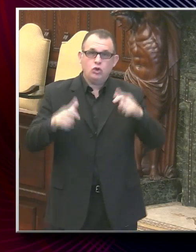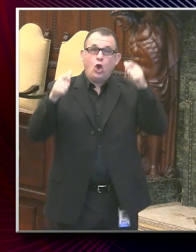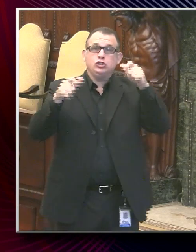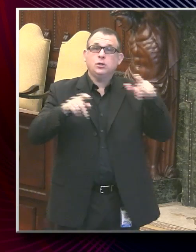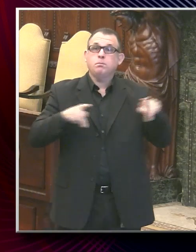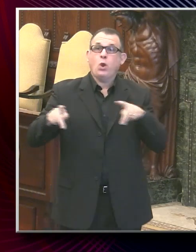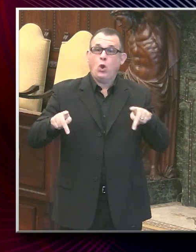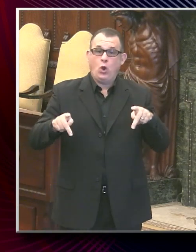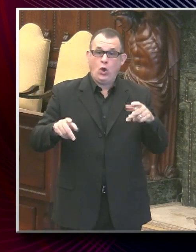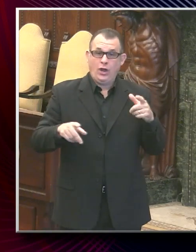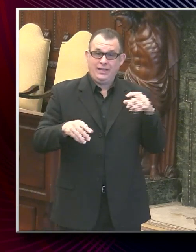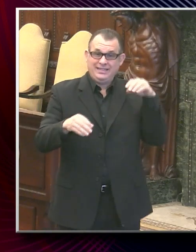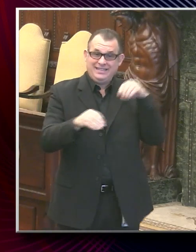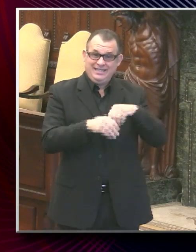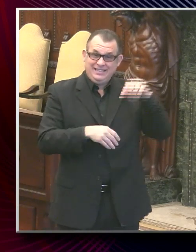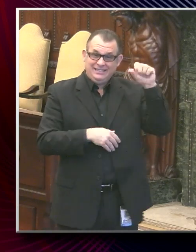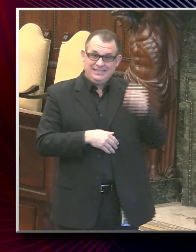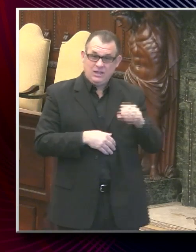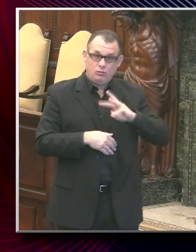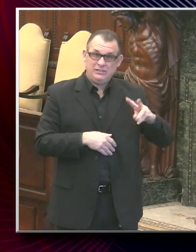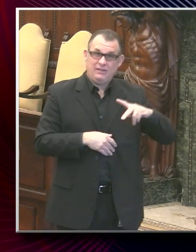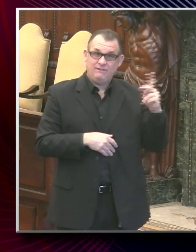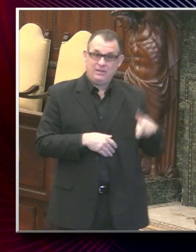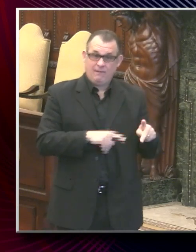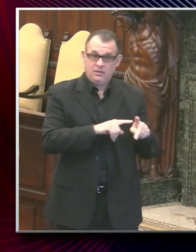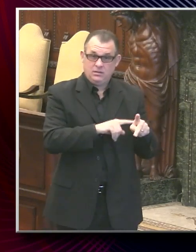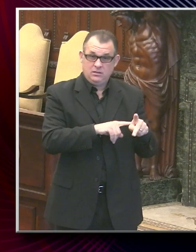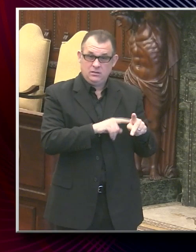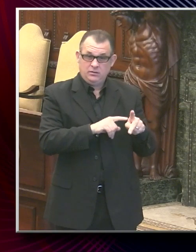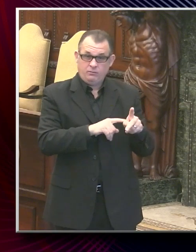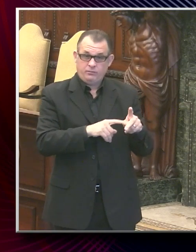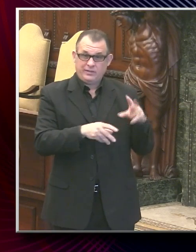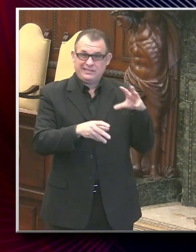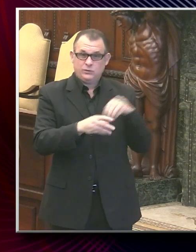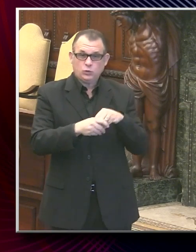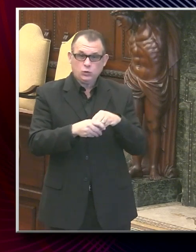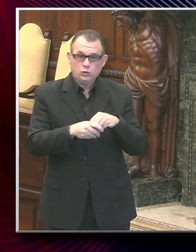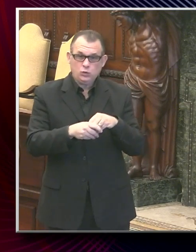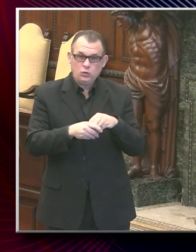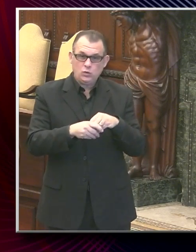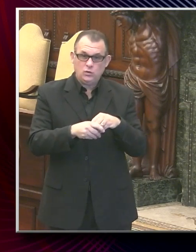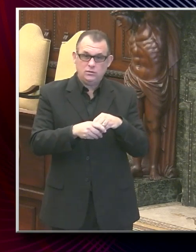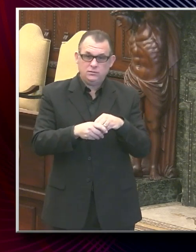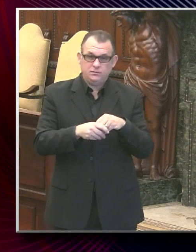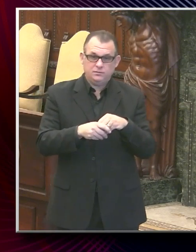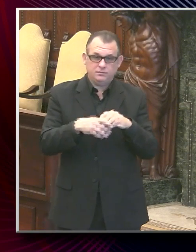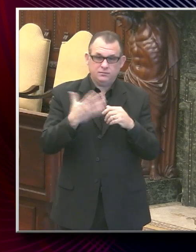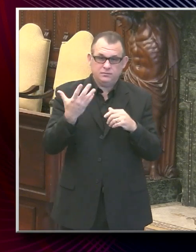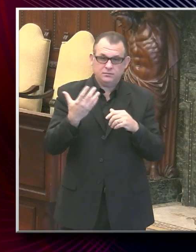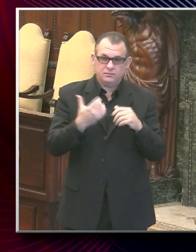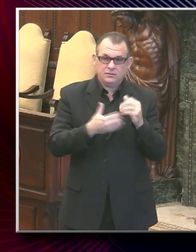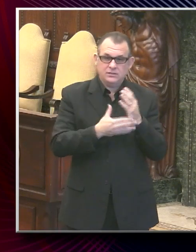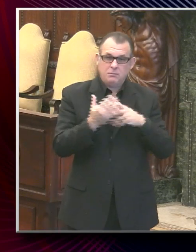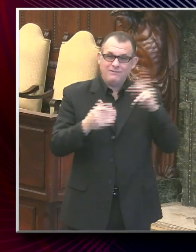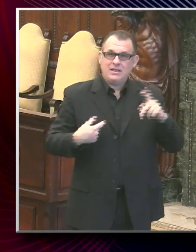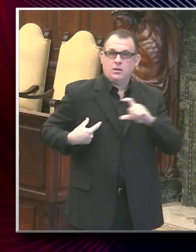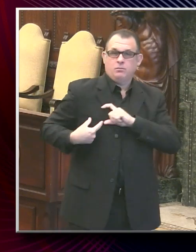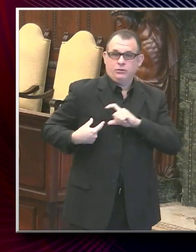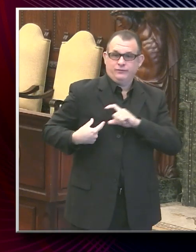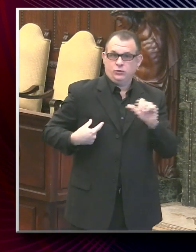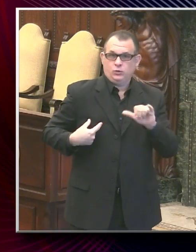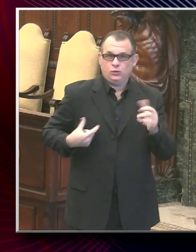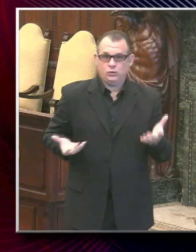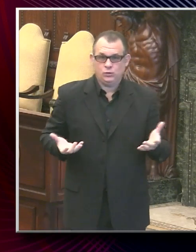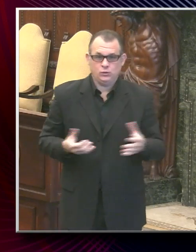in Southwest Philadelphia, which included some twerking and a Philadelphia police officer. So, you